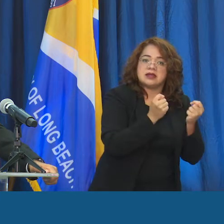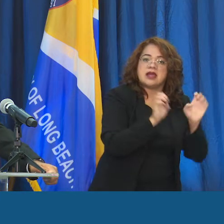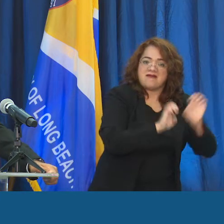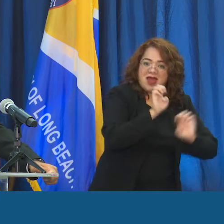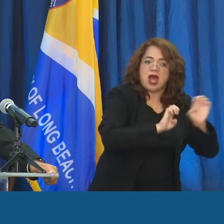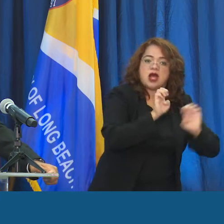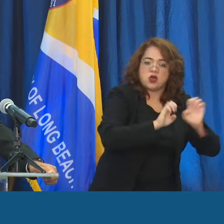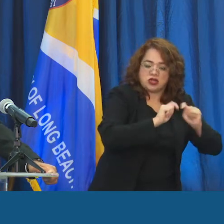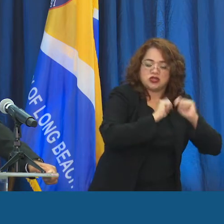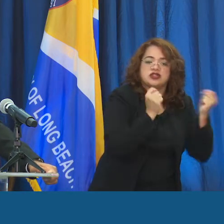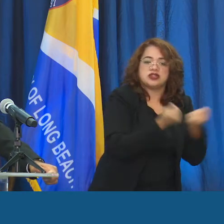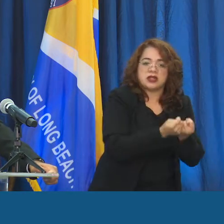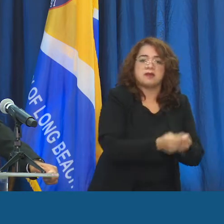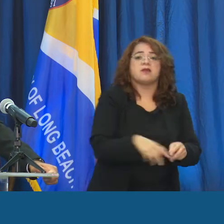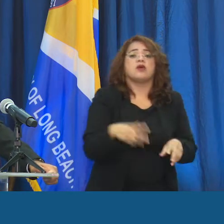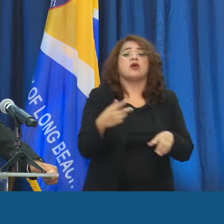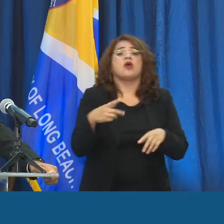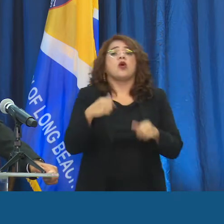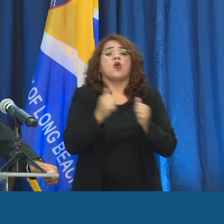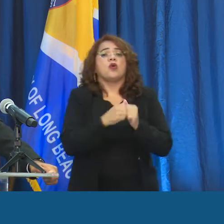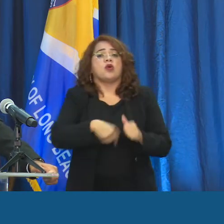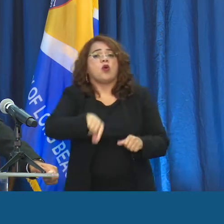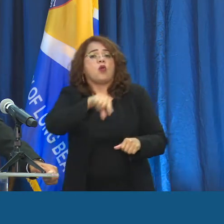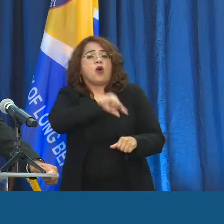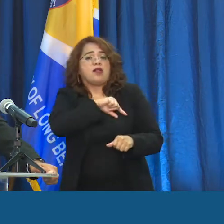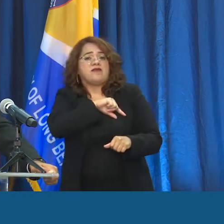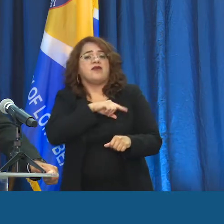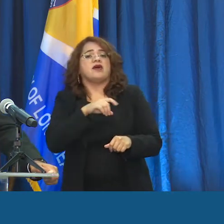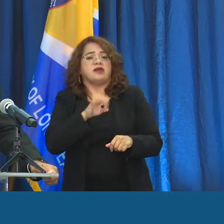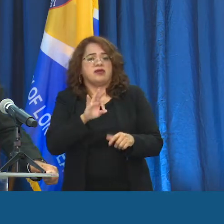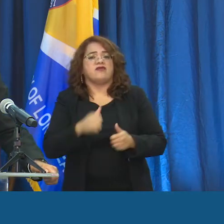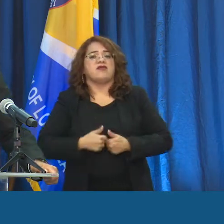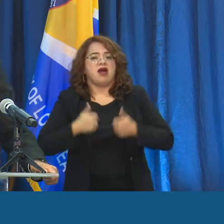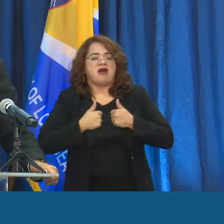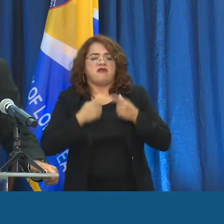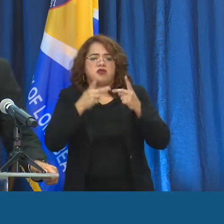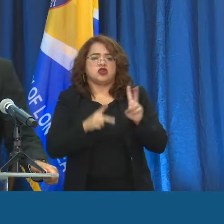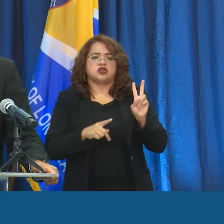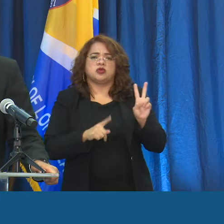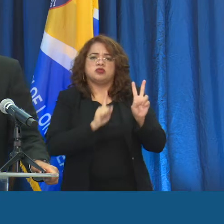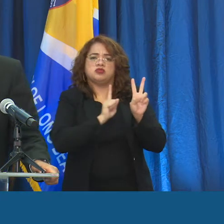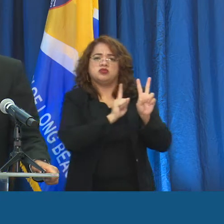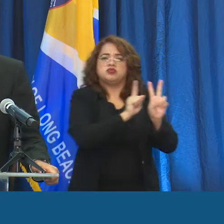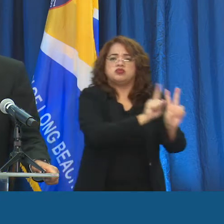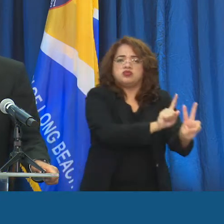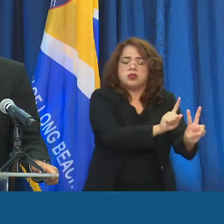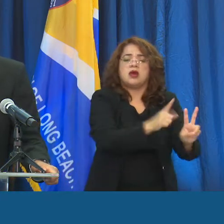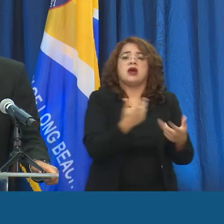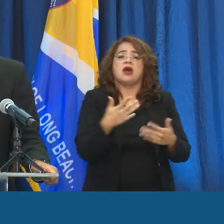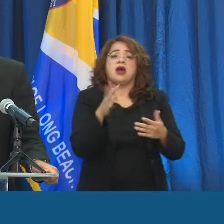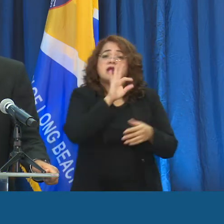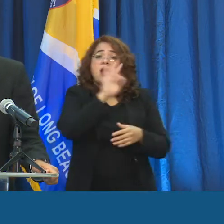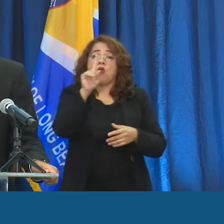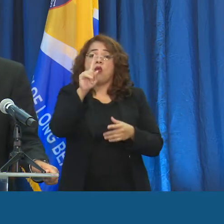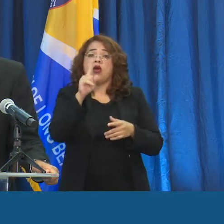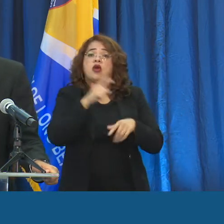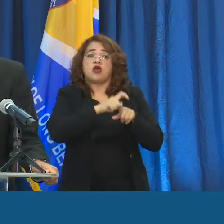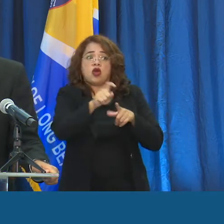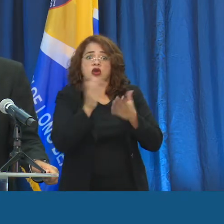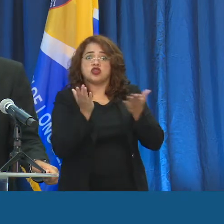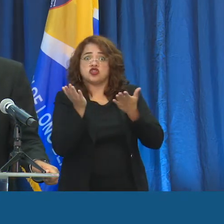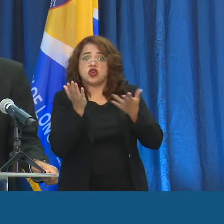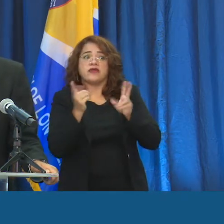police department to the Department of Public Works. It includes beginning a review of 911 calls for service and exploring